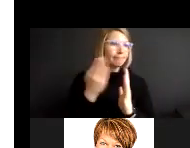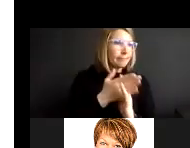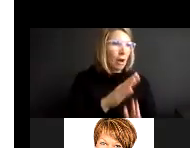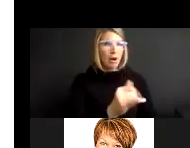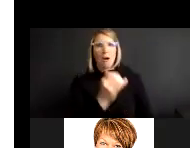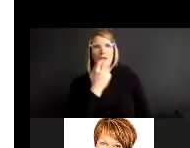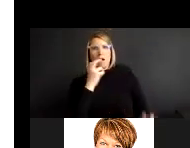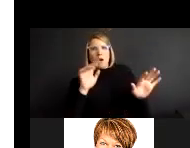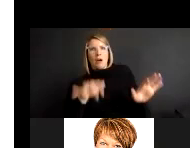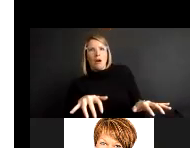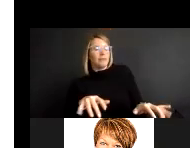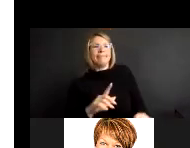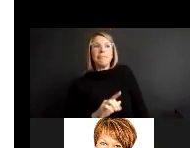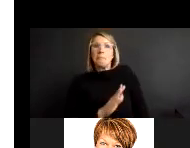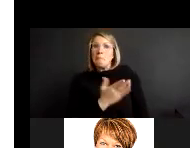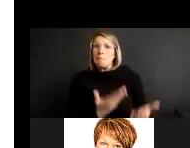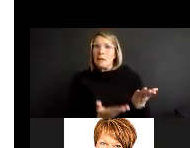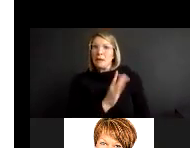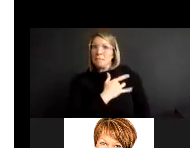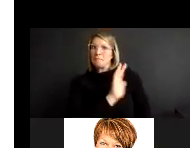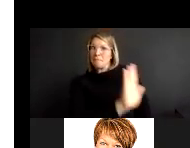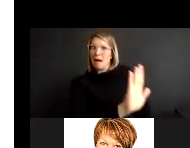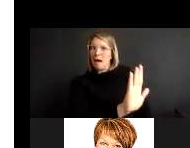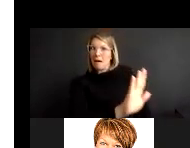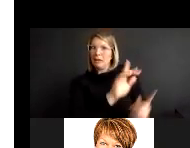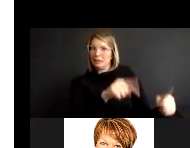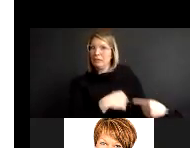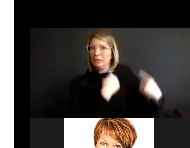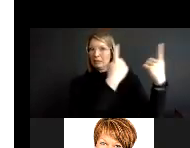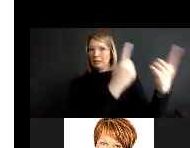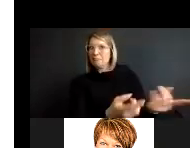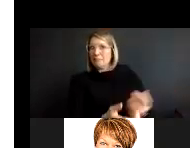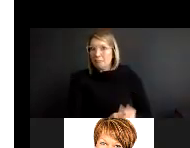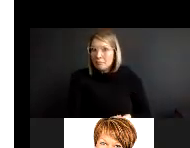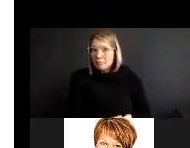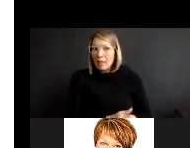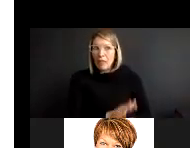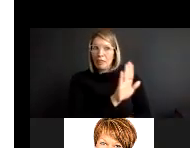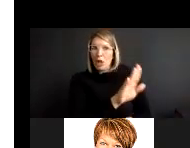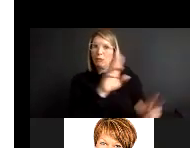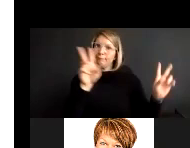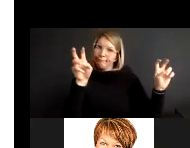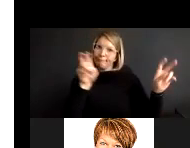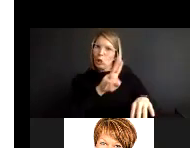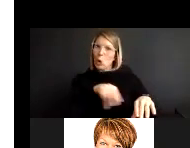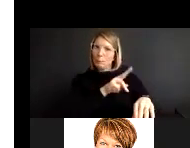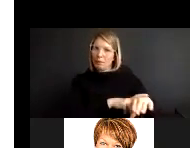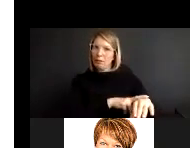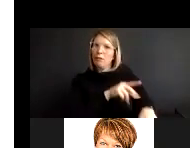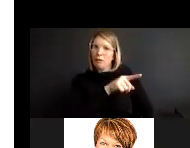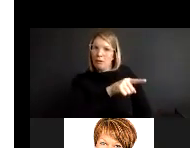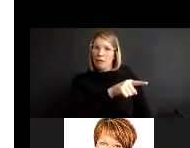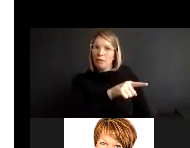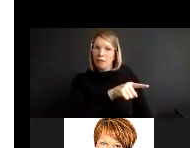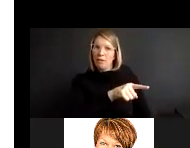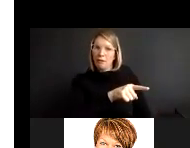that decision? But if, for example, a person was always known to be someone that, with the example I gave, if it was someone that was always known to have